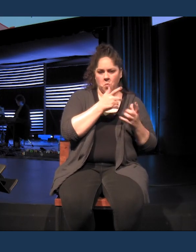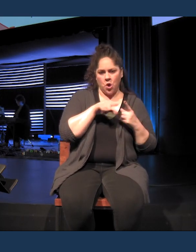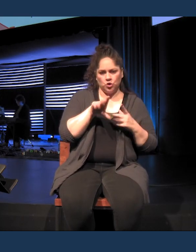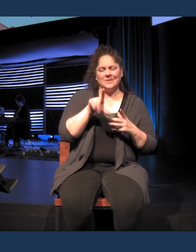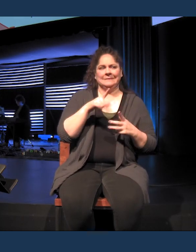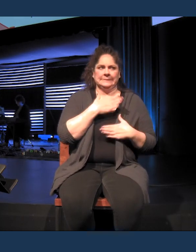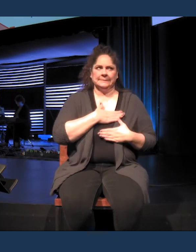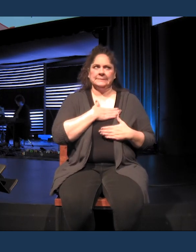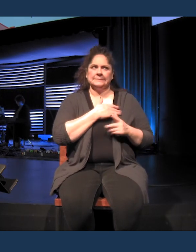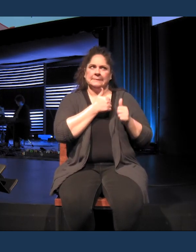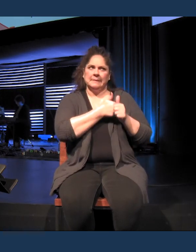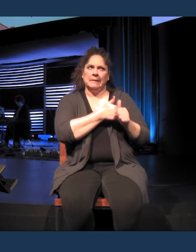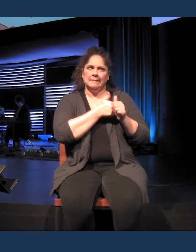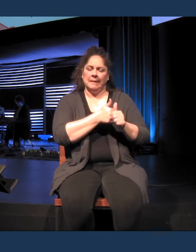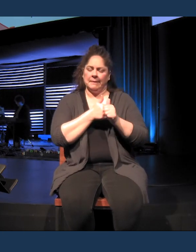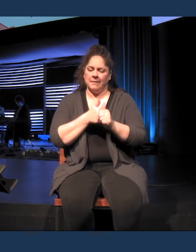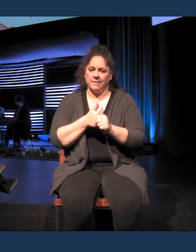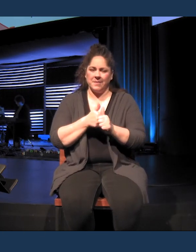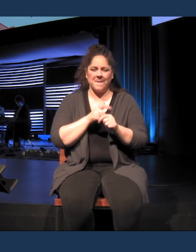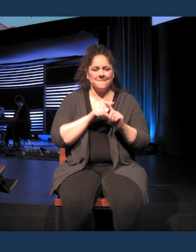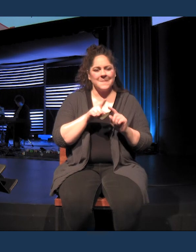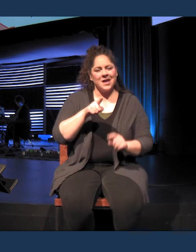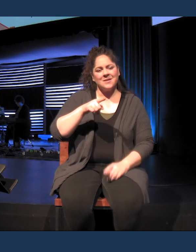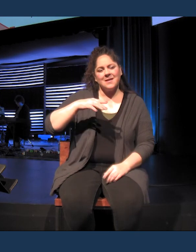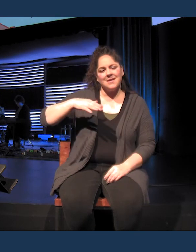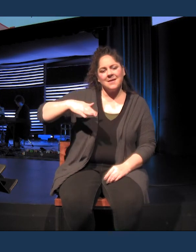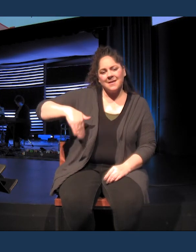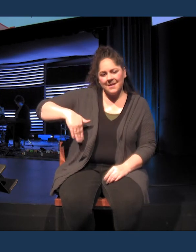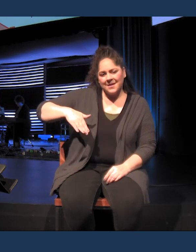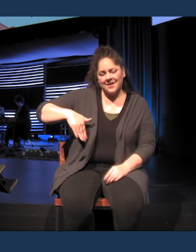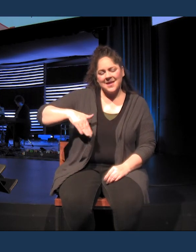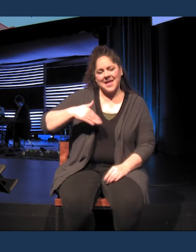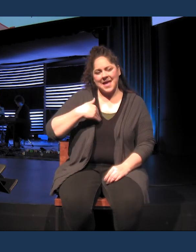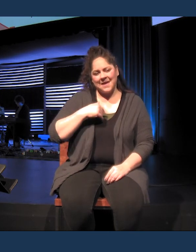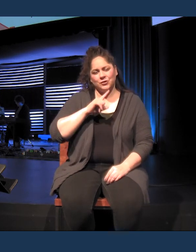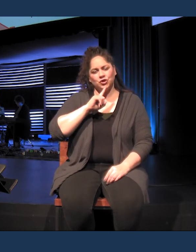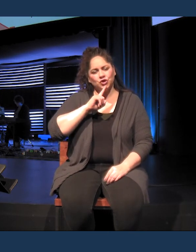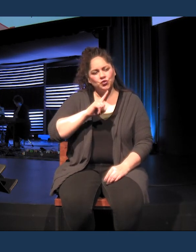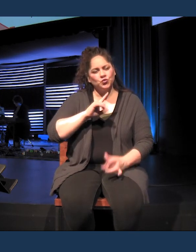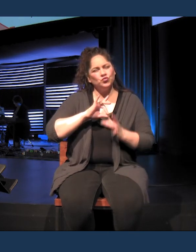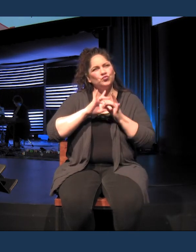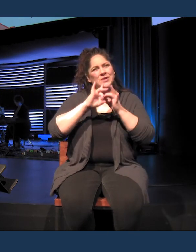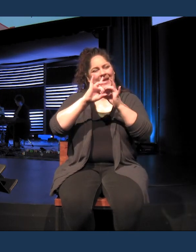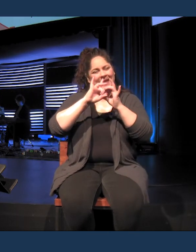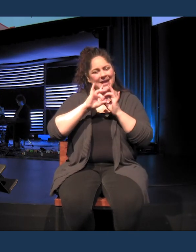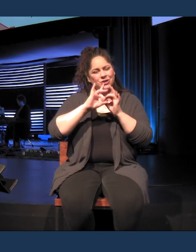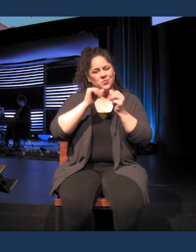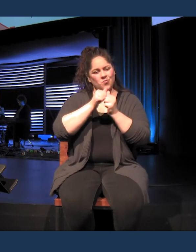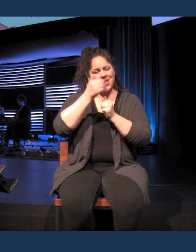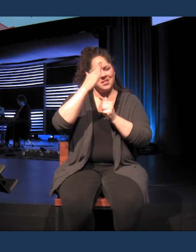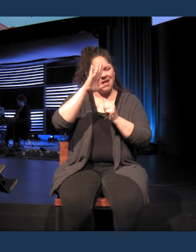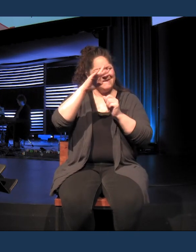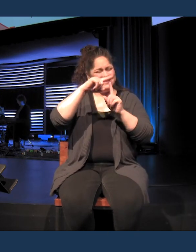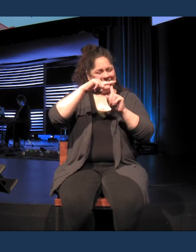to do. But you never had that relationship with God.